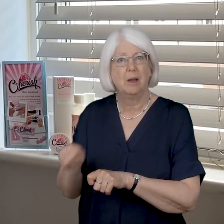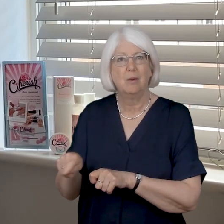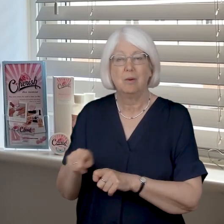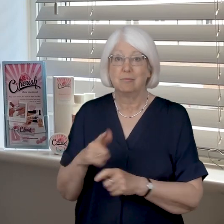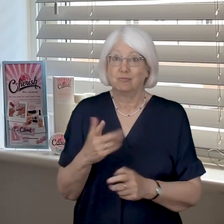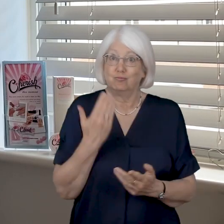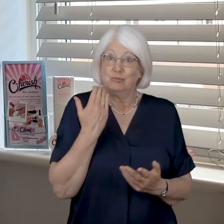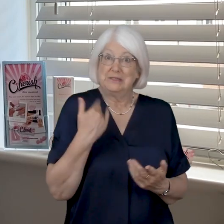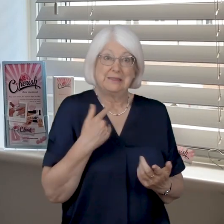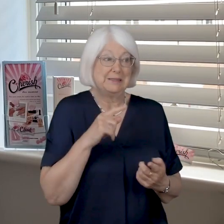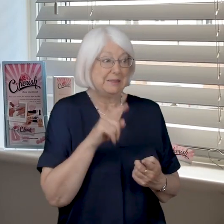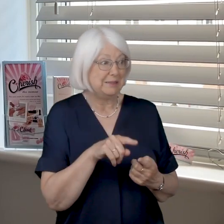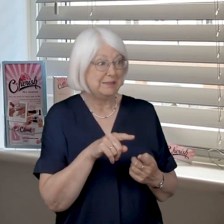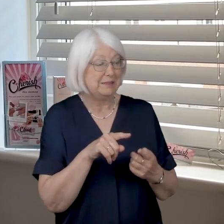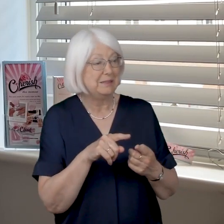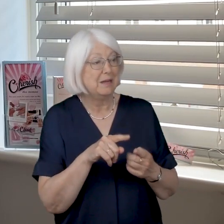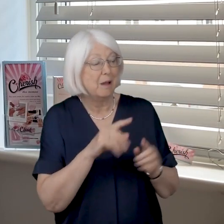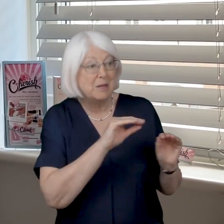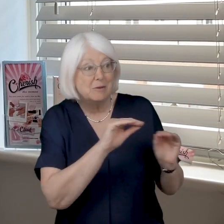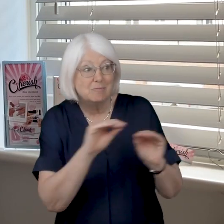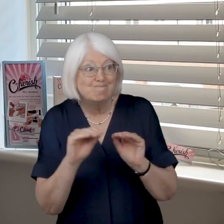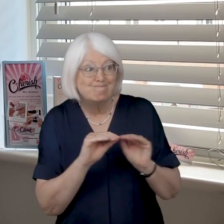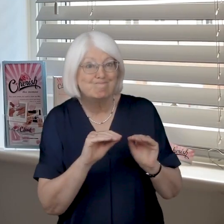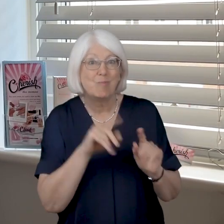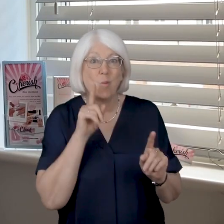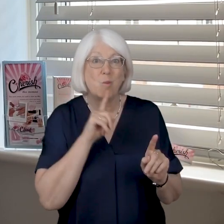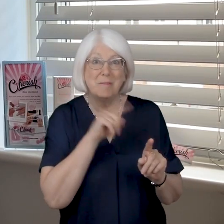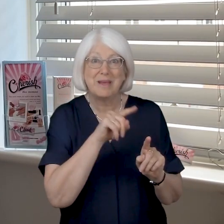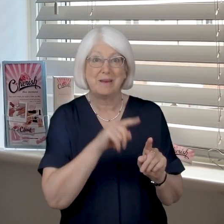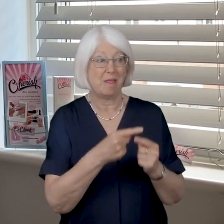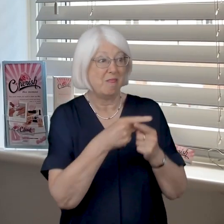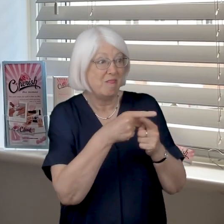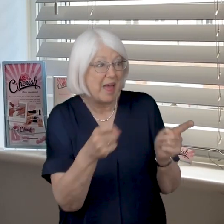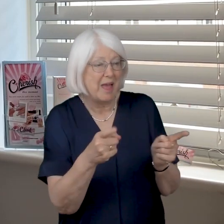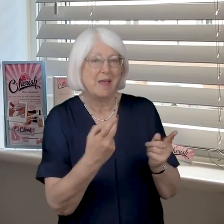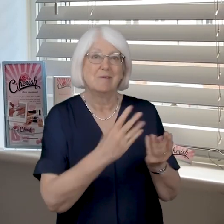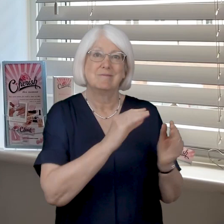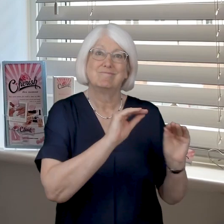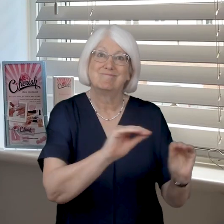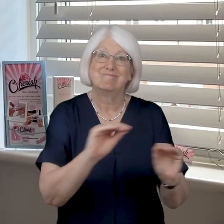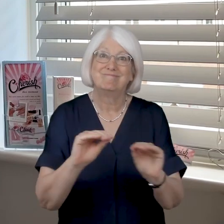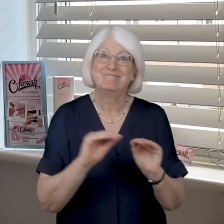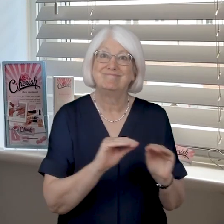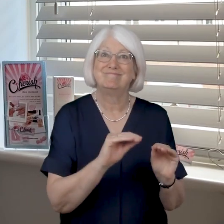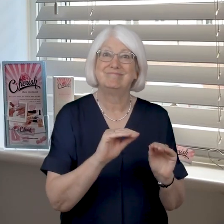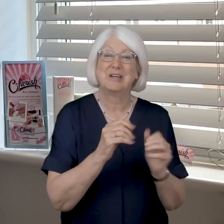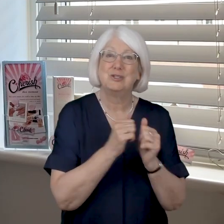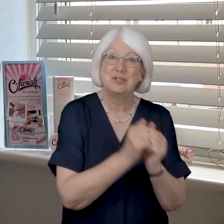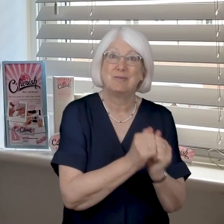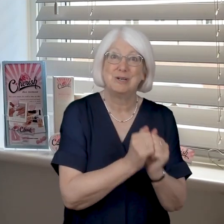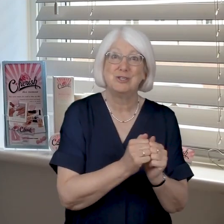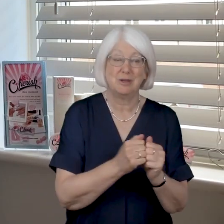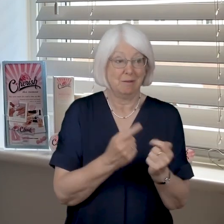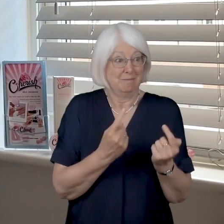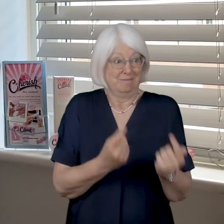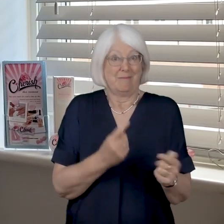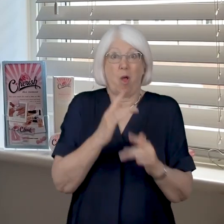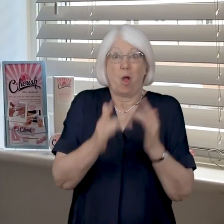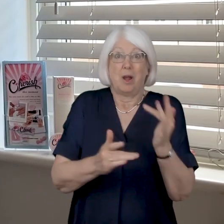to train women to run Cherish in their own context, which means it has allowed a lady as far as Kenya to